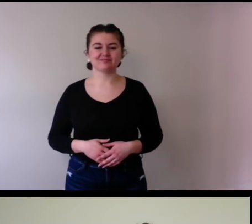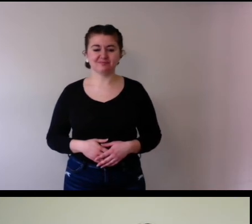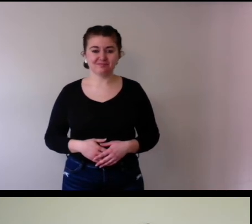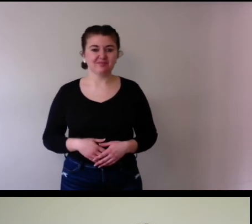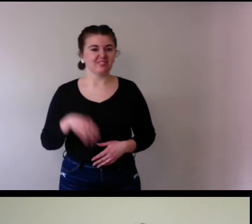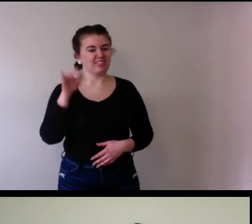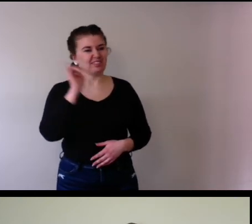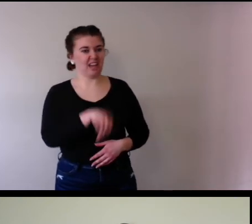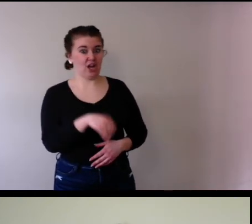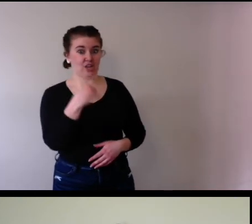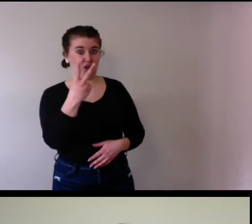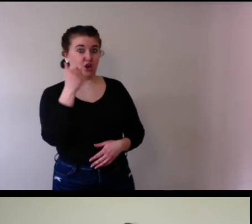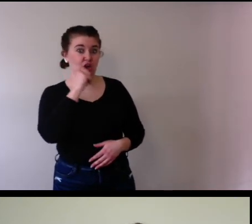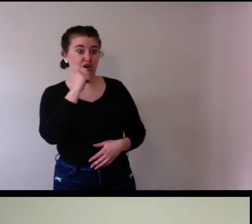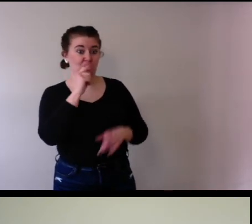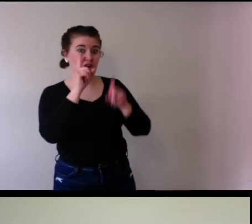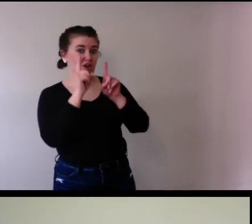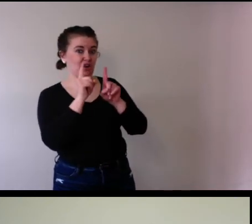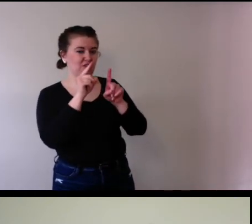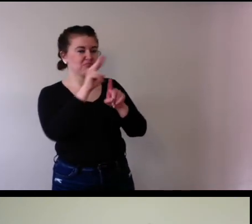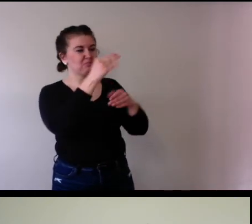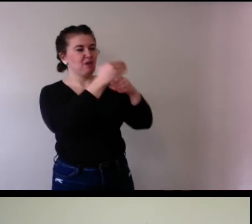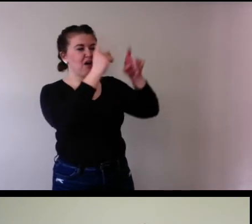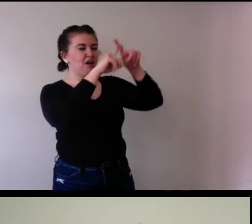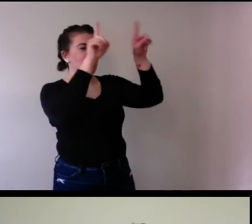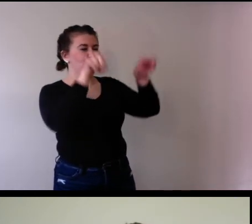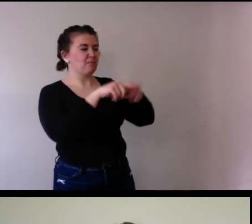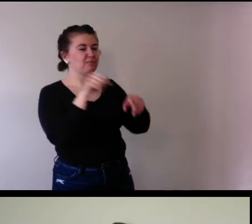This day is so gray.